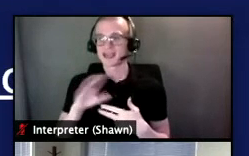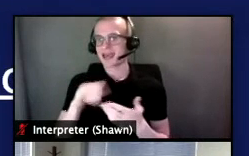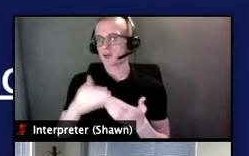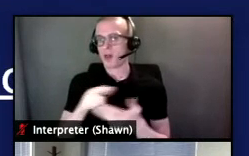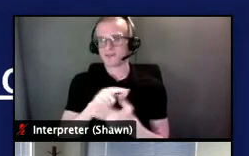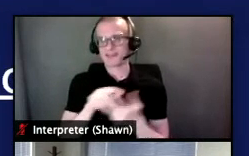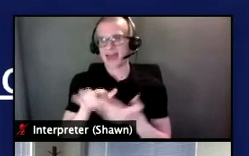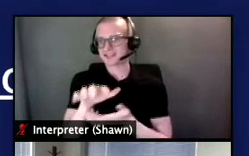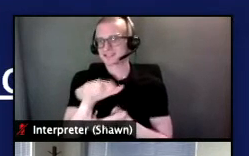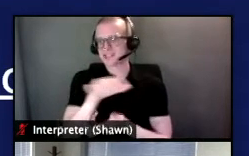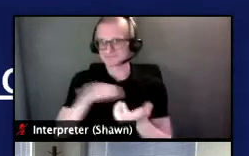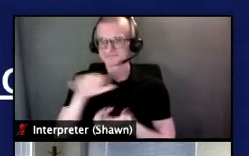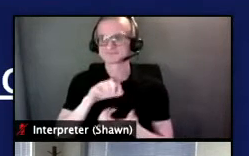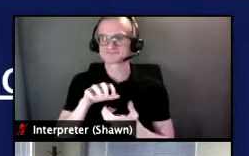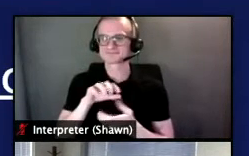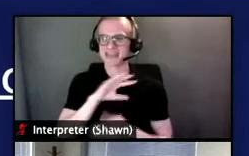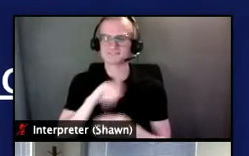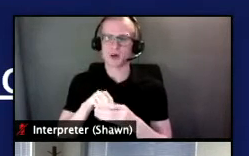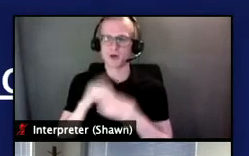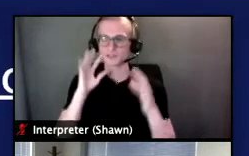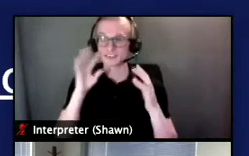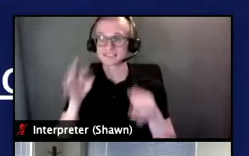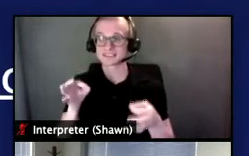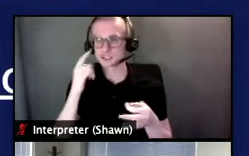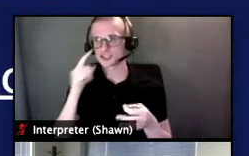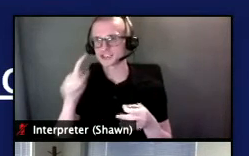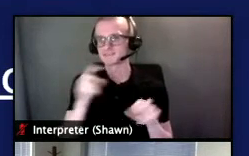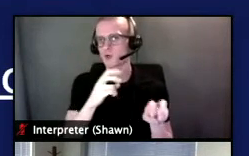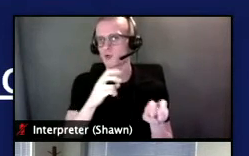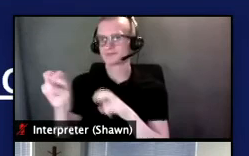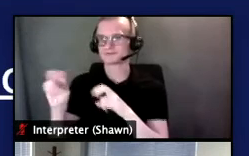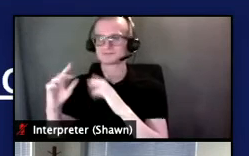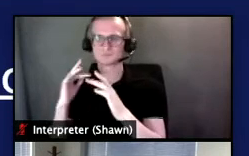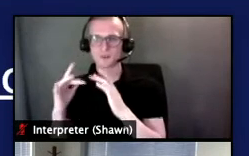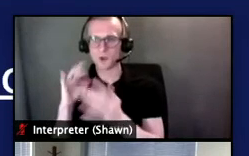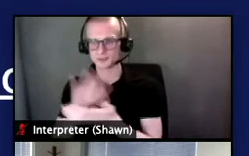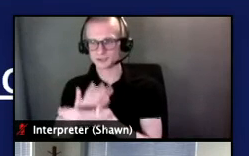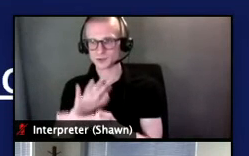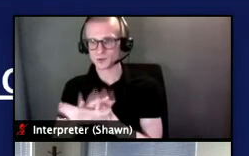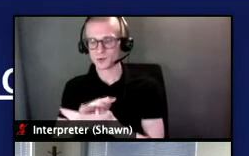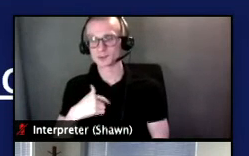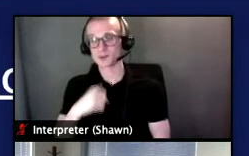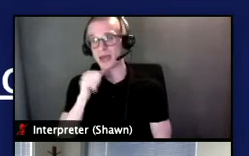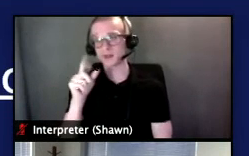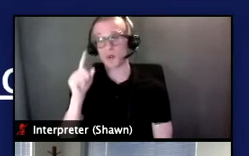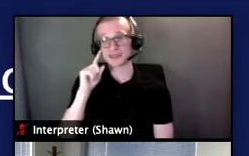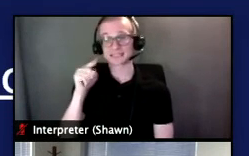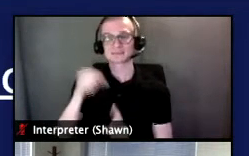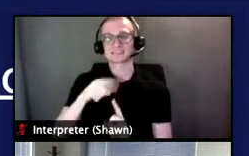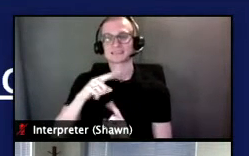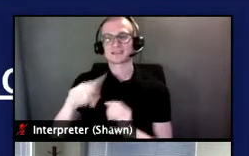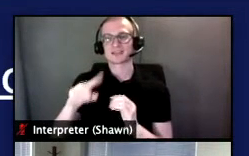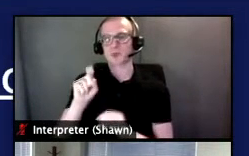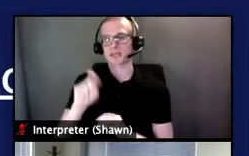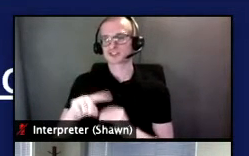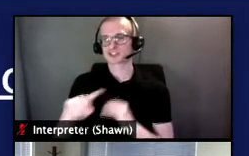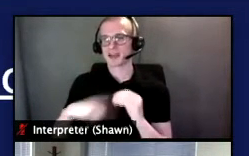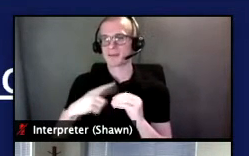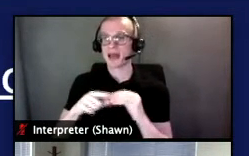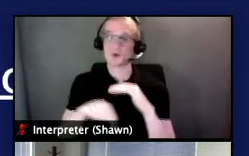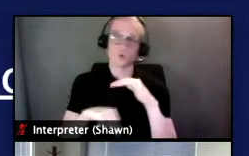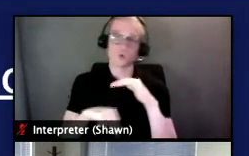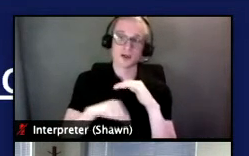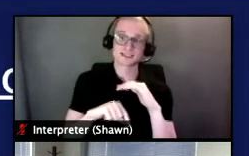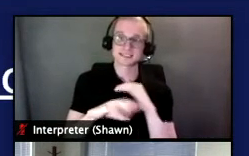schools. I don't think that a specific question around quarantine and the method of quarantine is the